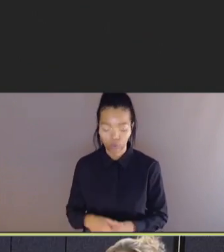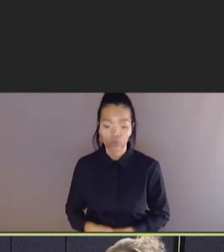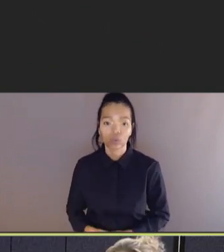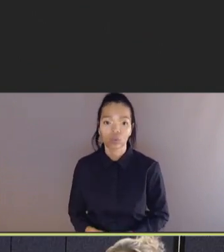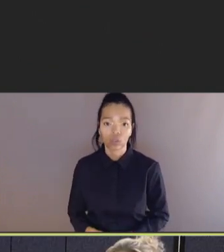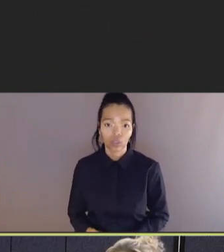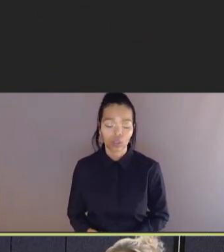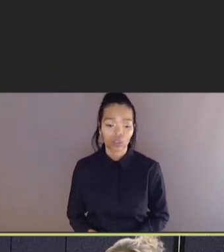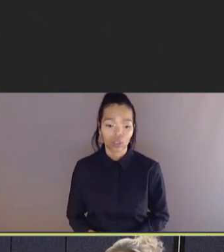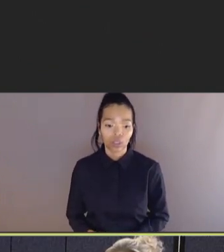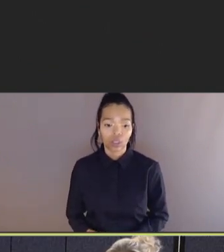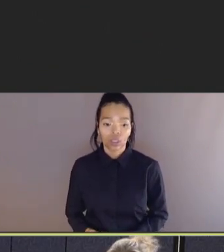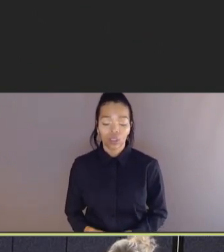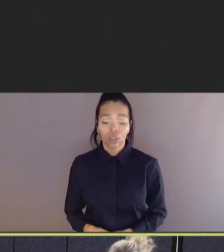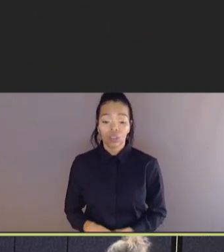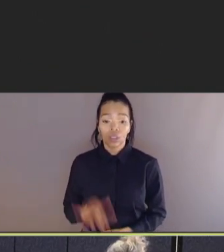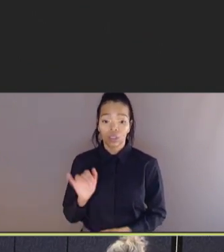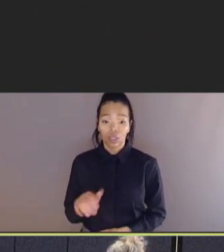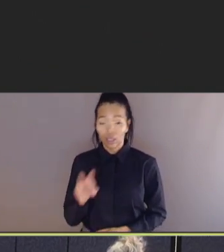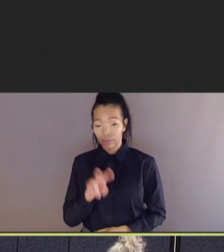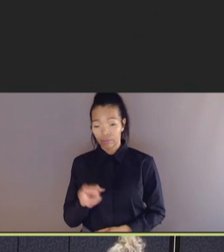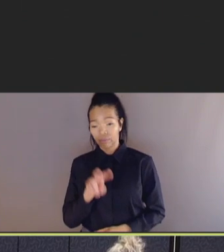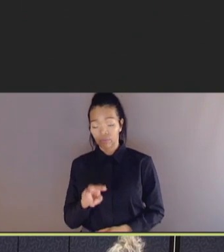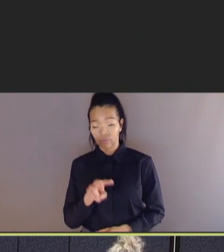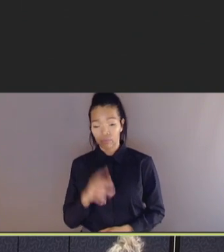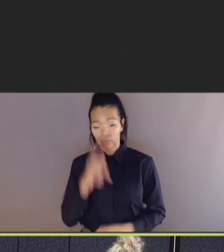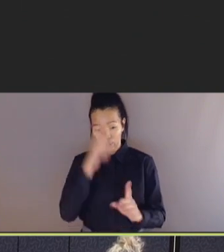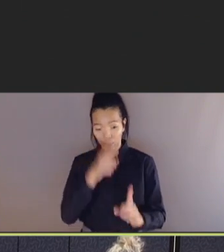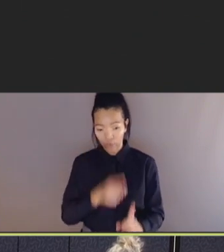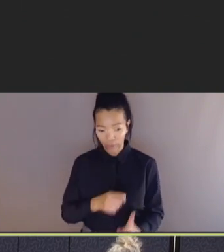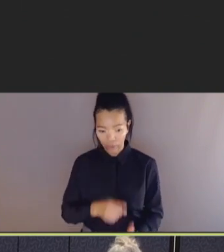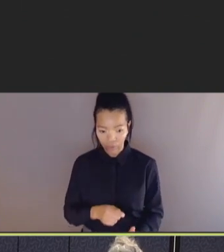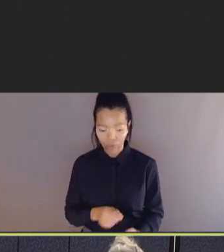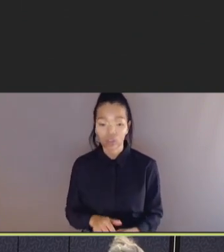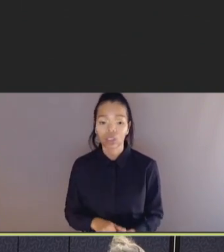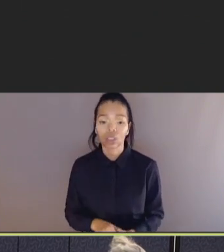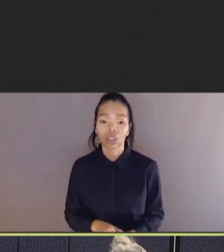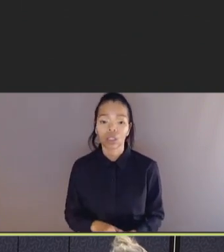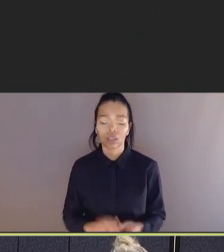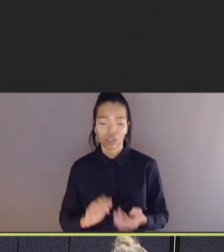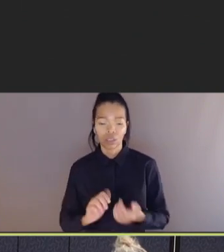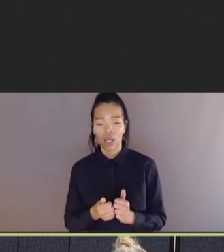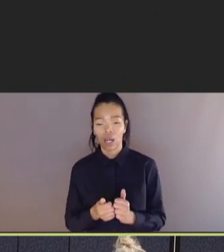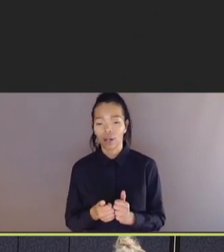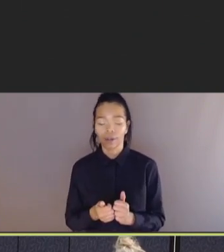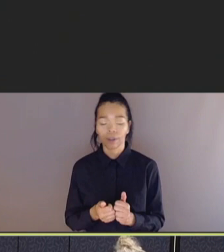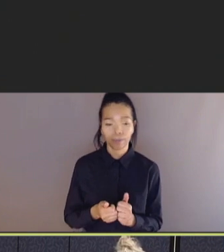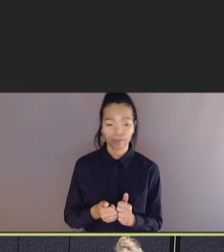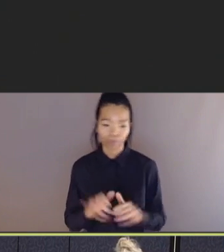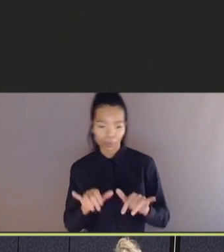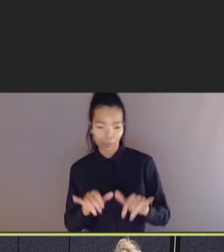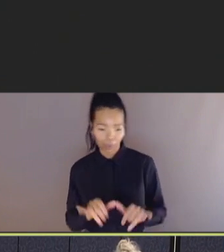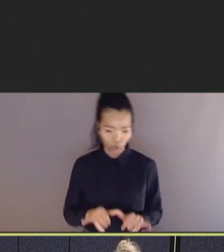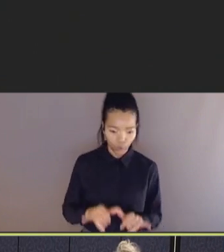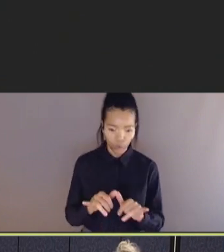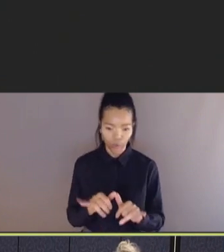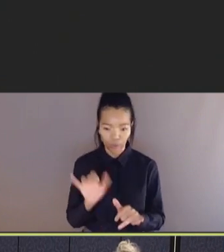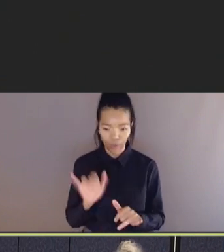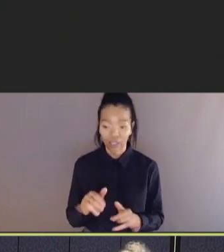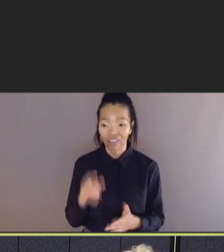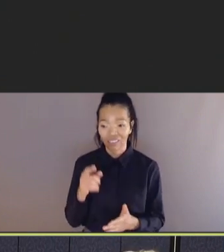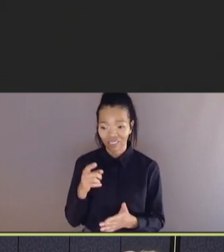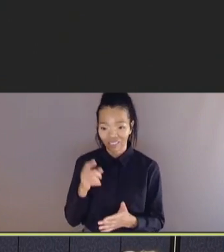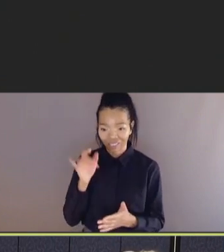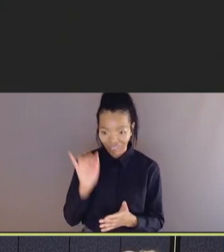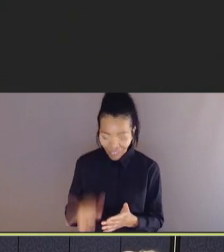And when I look at these sub-objectives, I'm also thinking, how are you going to measure some of this? Because that's what Dr. Levine is calling for.